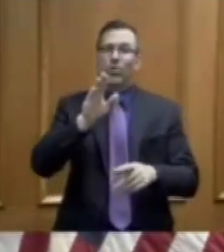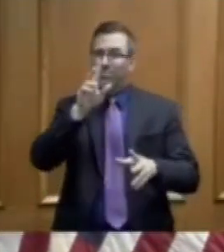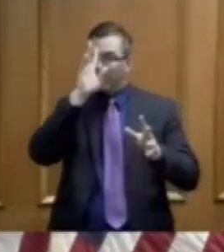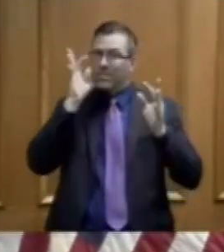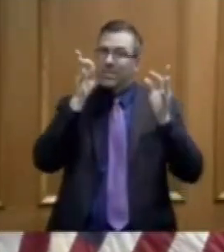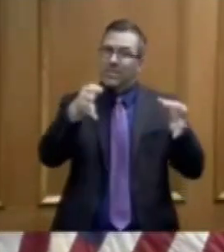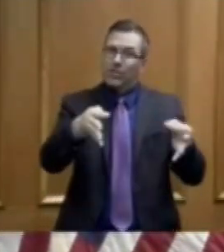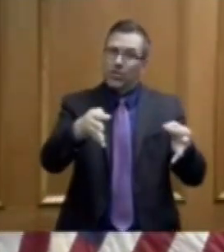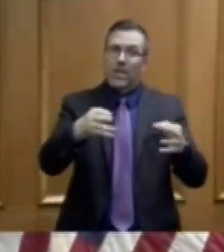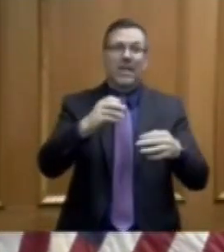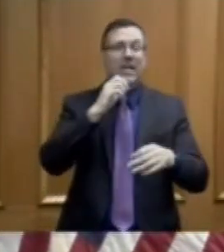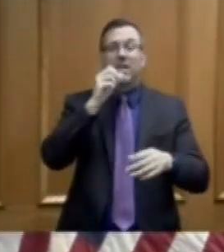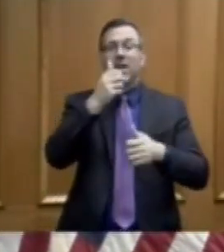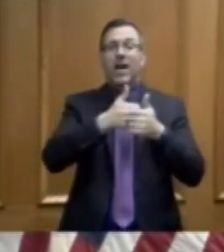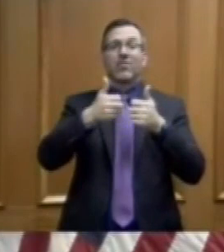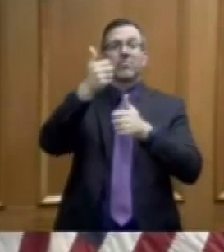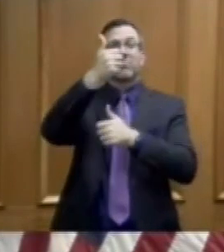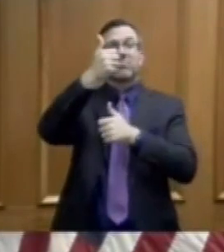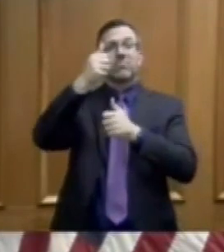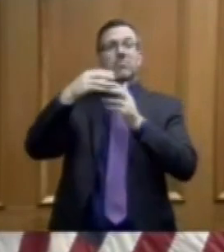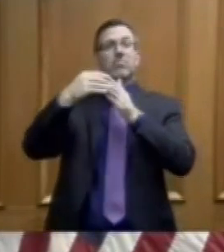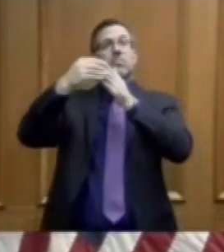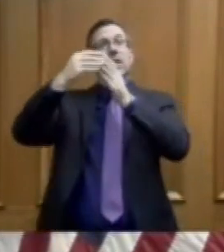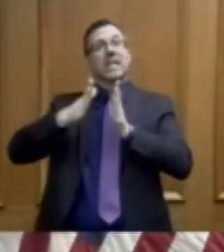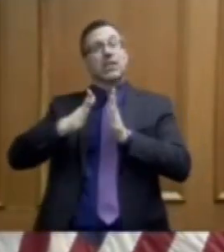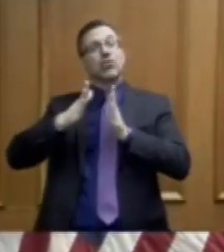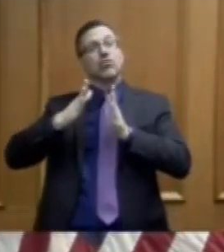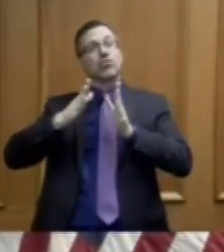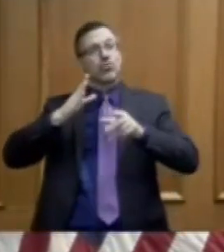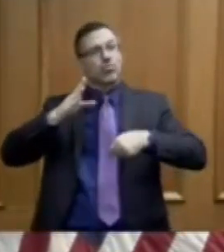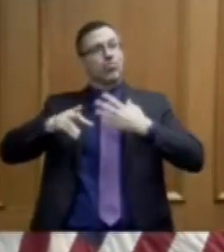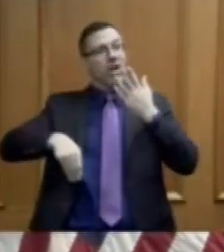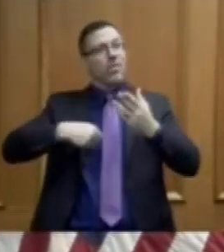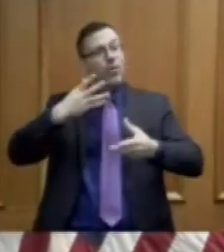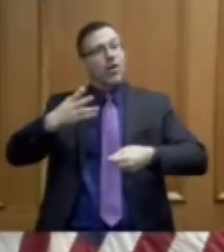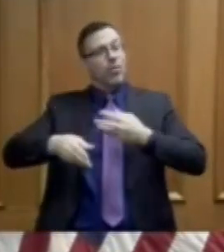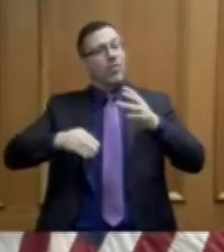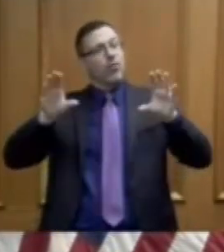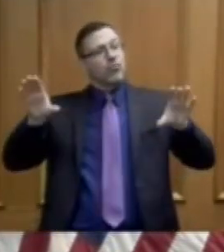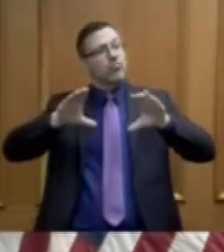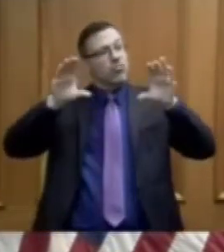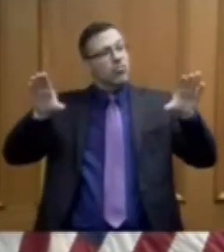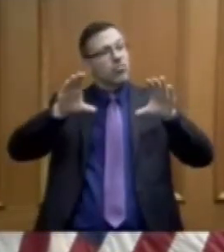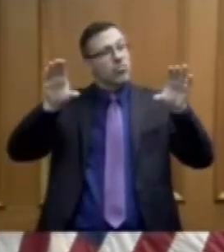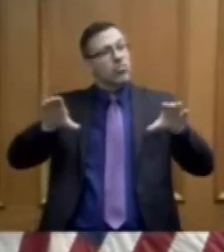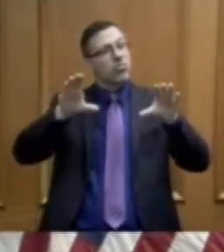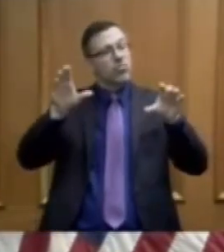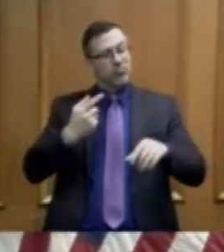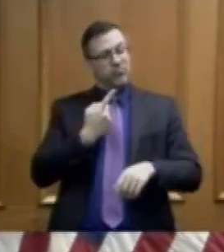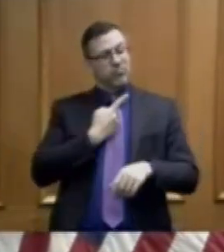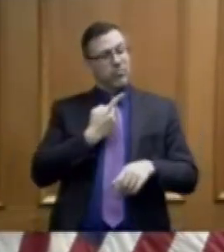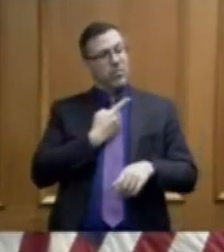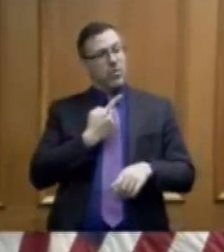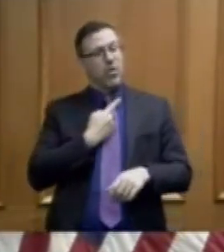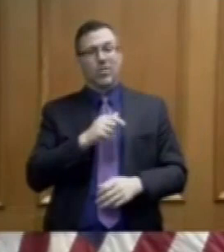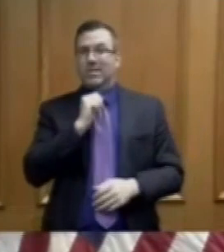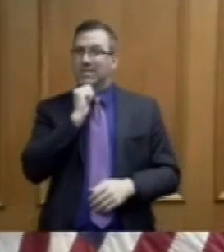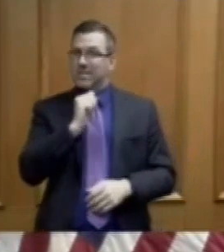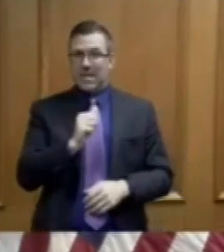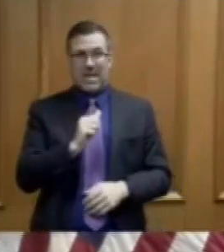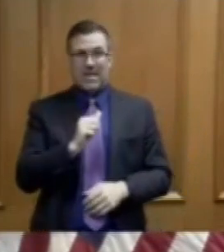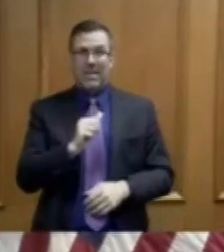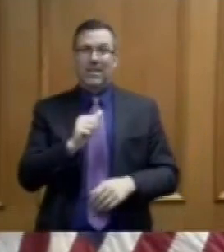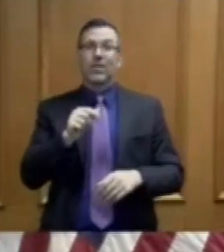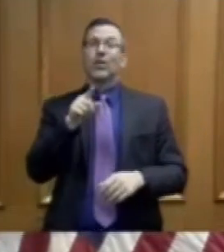that are providing the environment for more capacity or greater efficient testing,